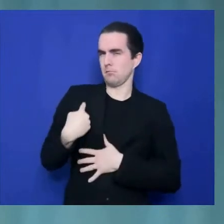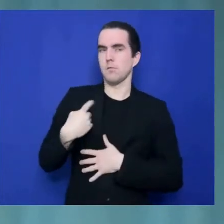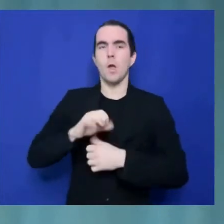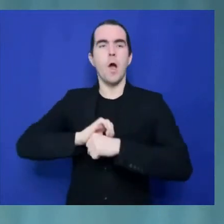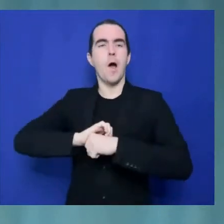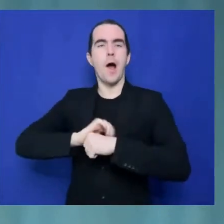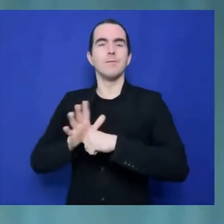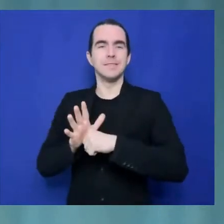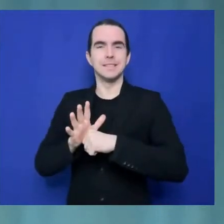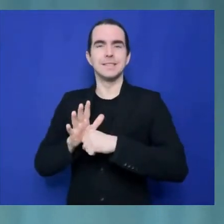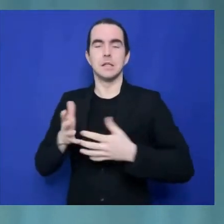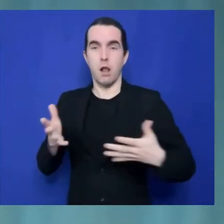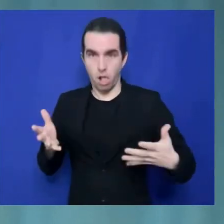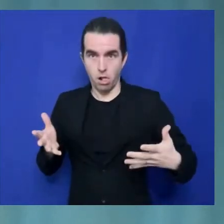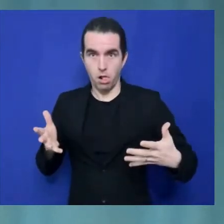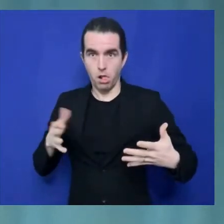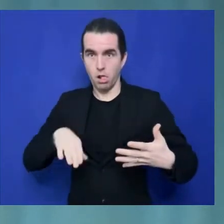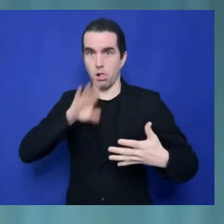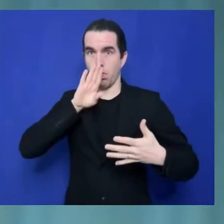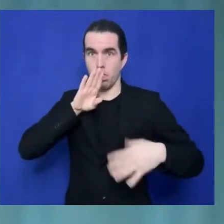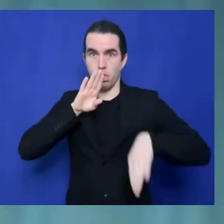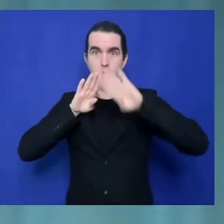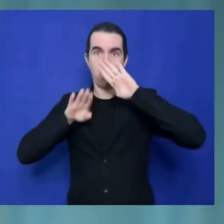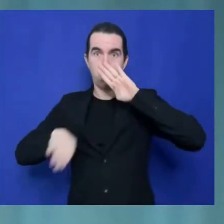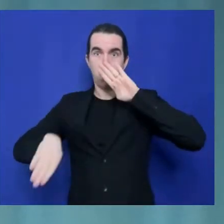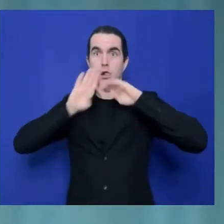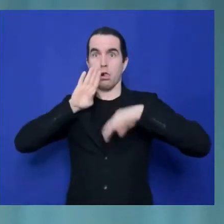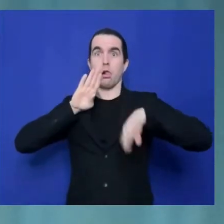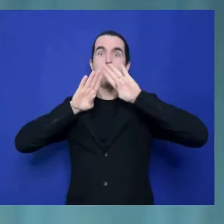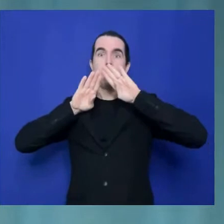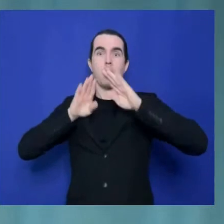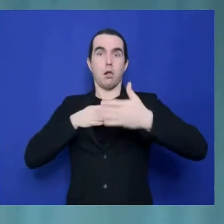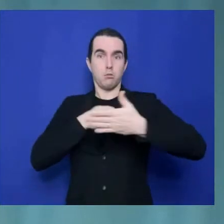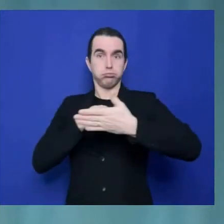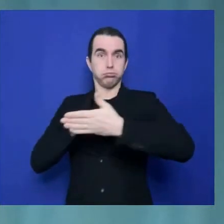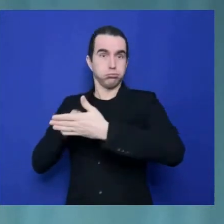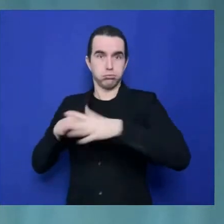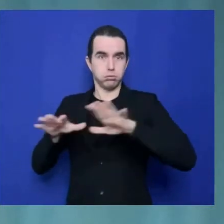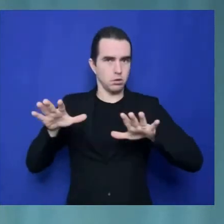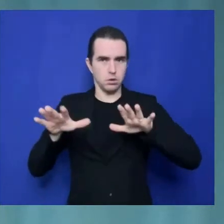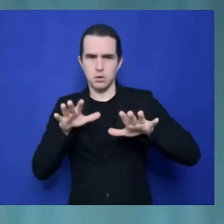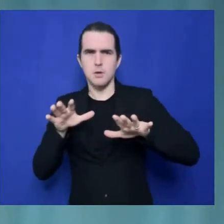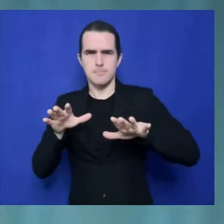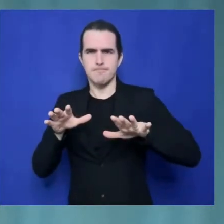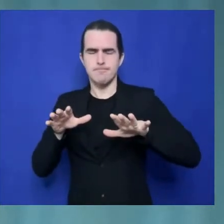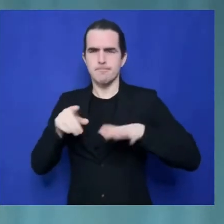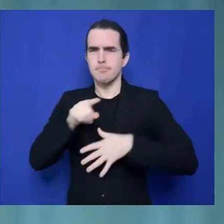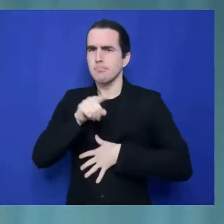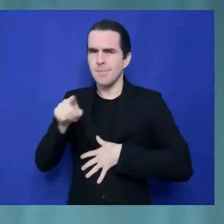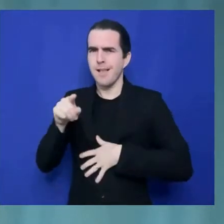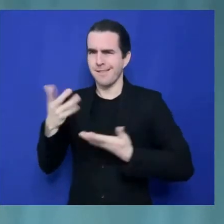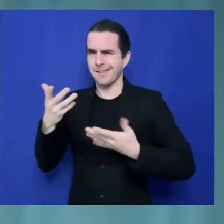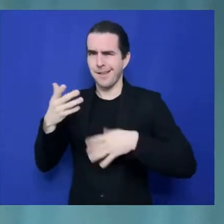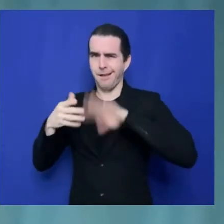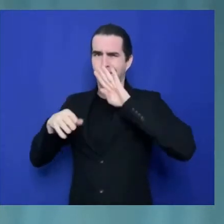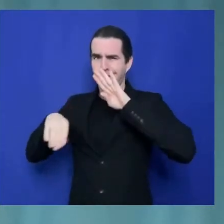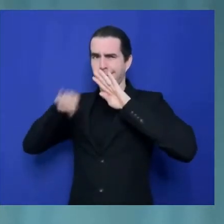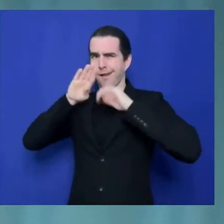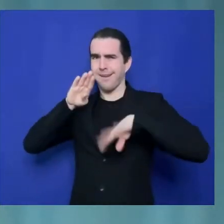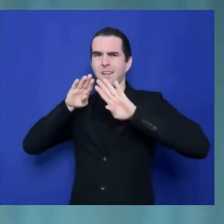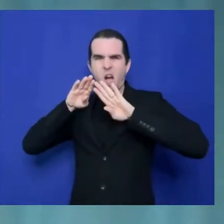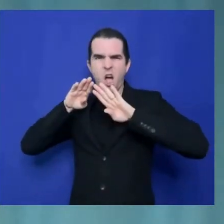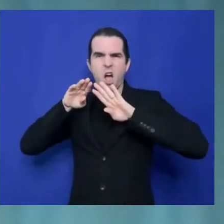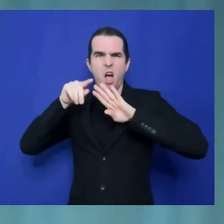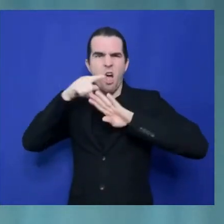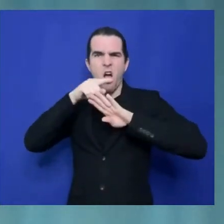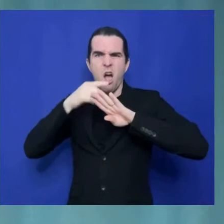at greater risk of COVID infection, and they continue to face additional obstacles to accessing care. The crisis has worsened